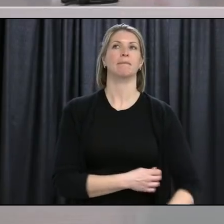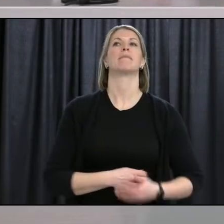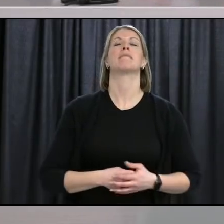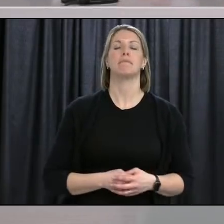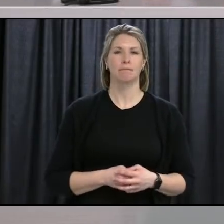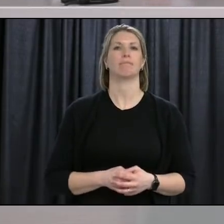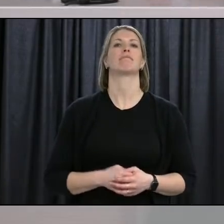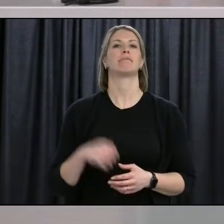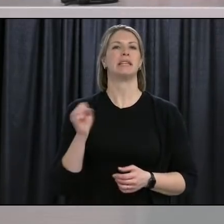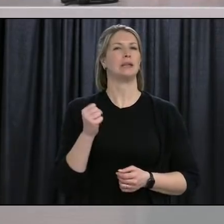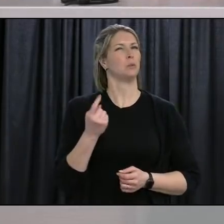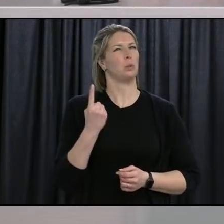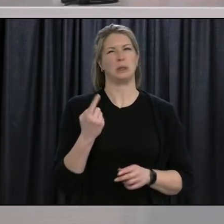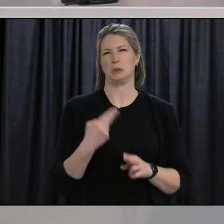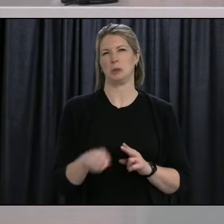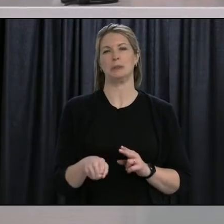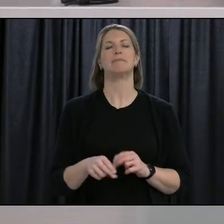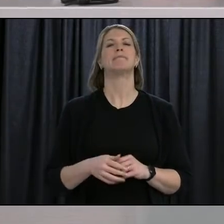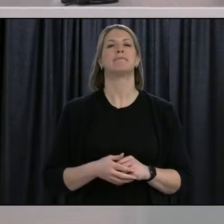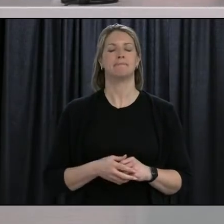Yes, one quick question.